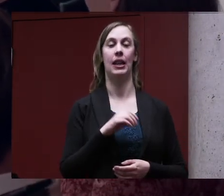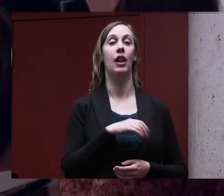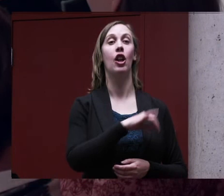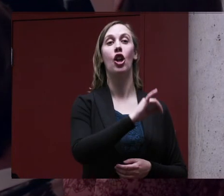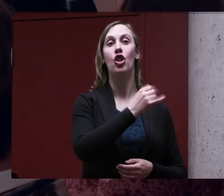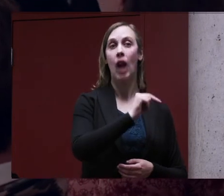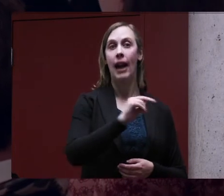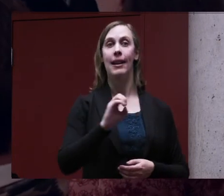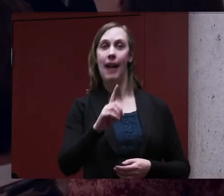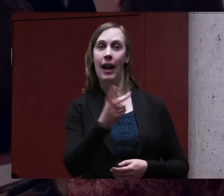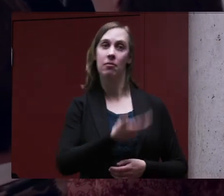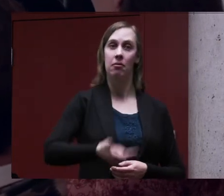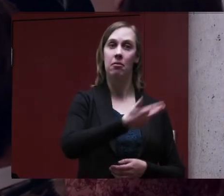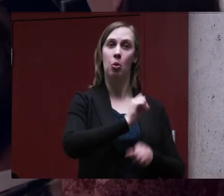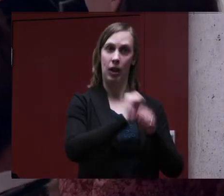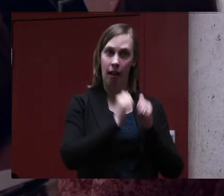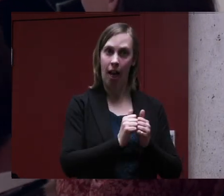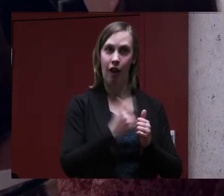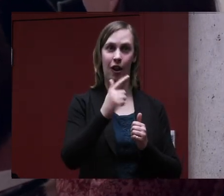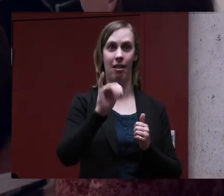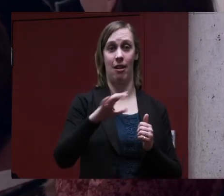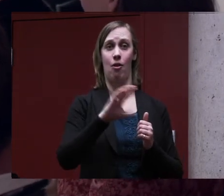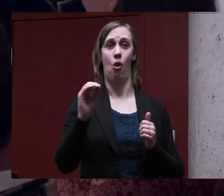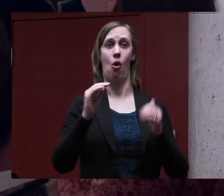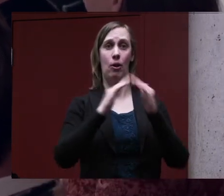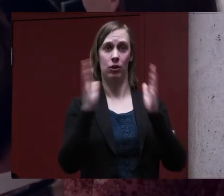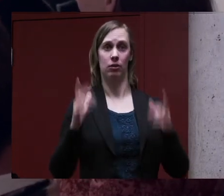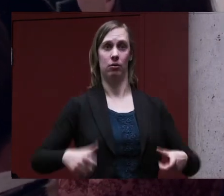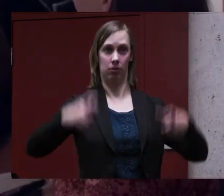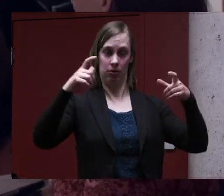this co-housing unit as well, and I believe that